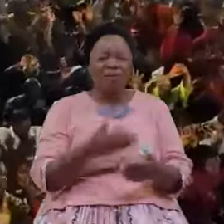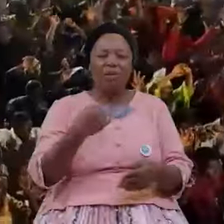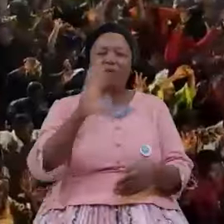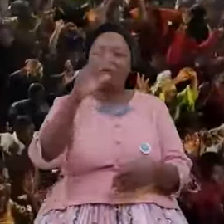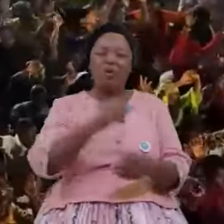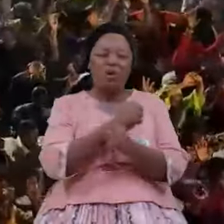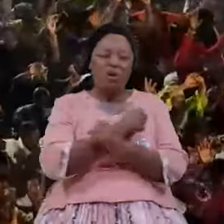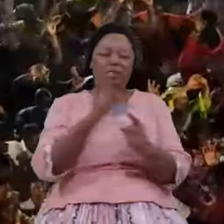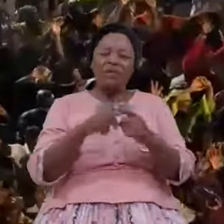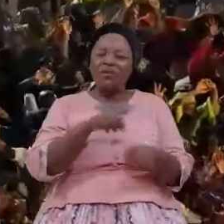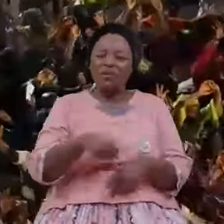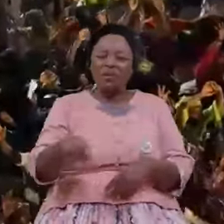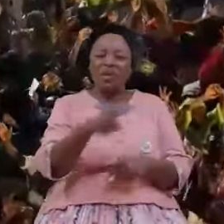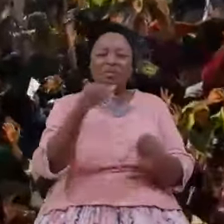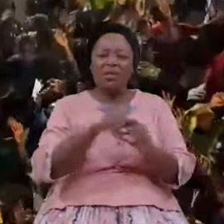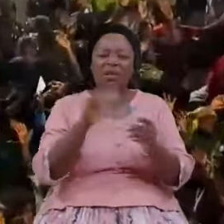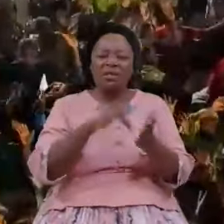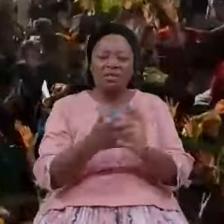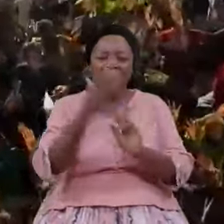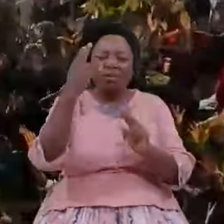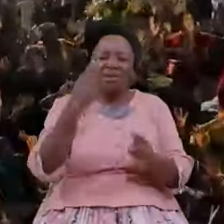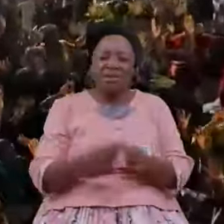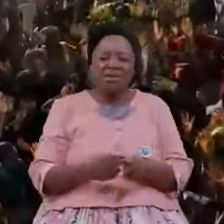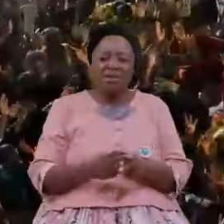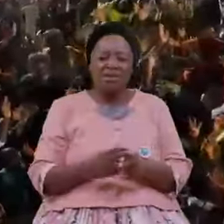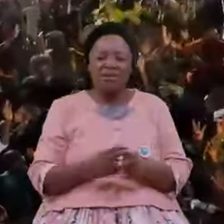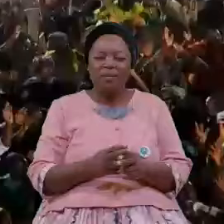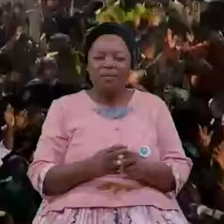them in Jesus' name.